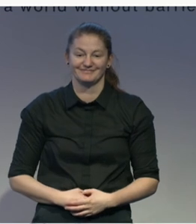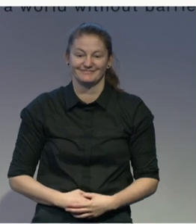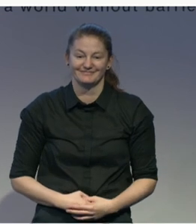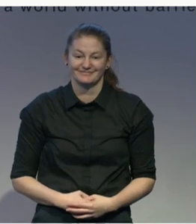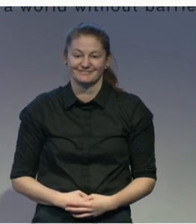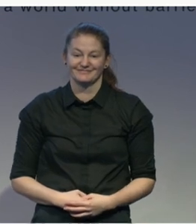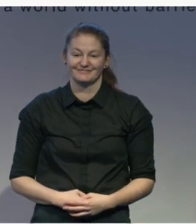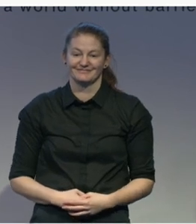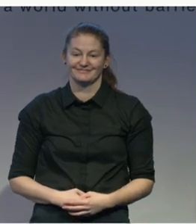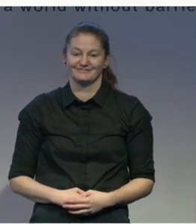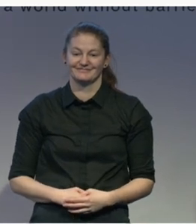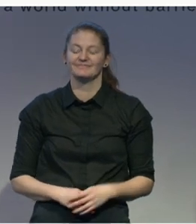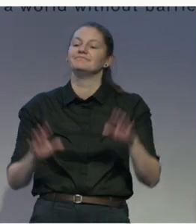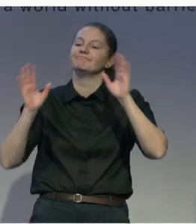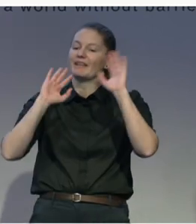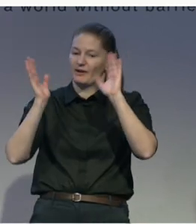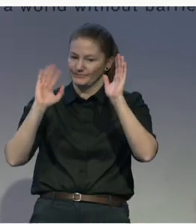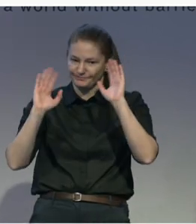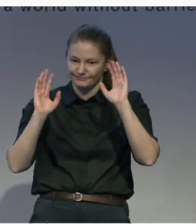Hi, I have a question for